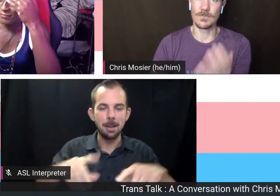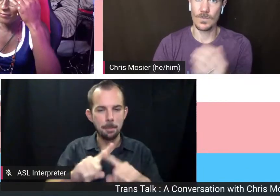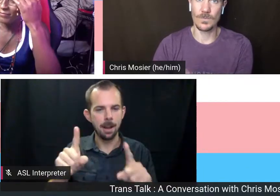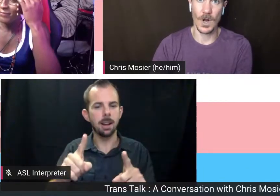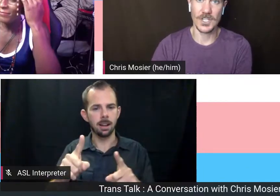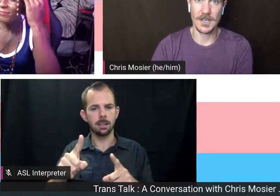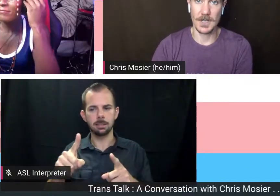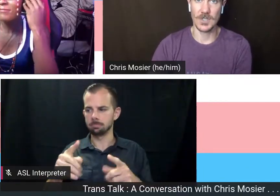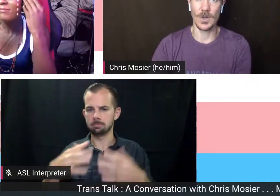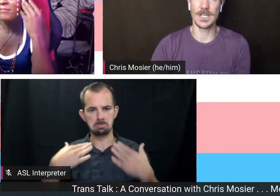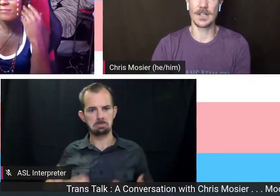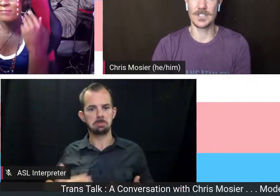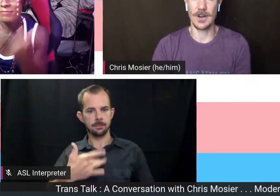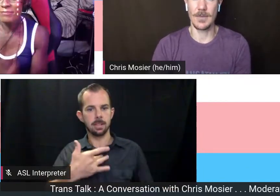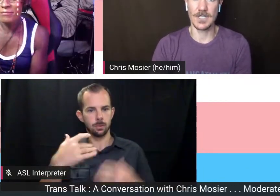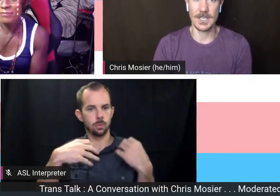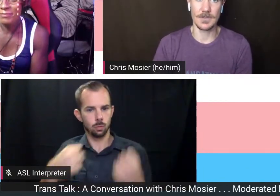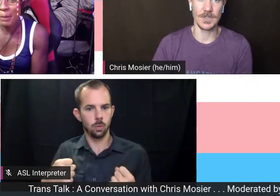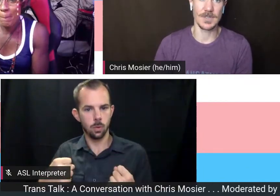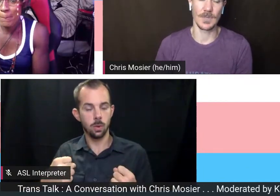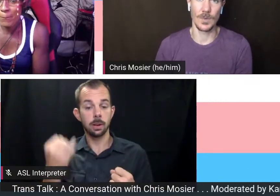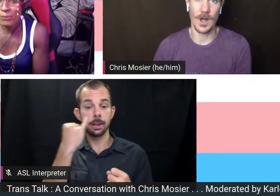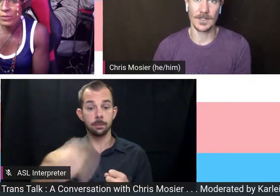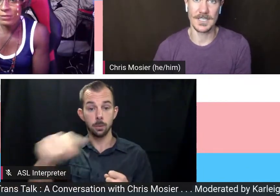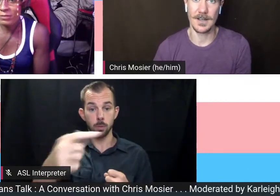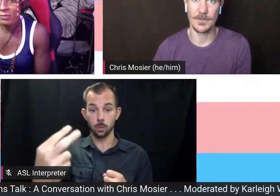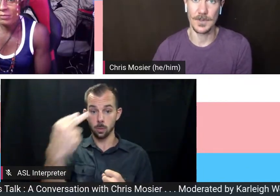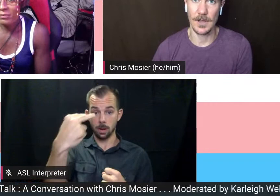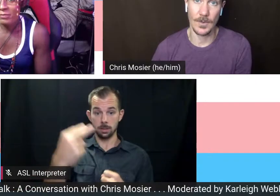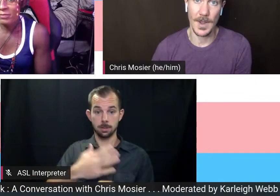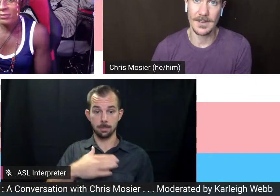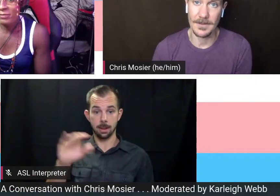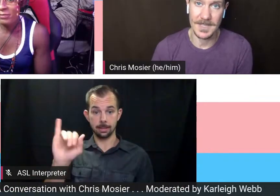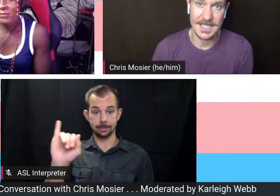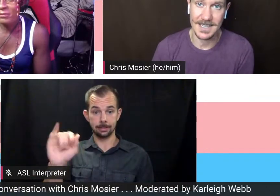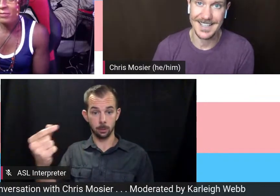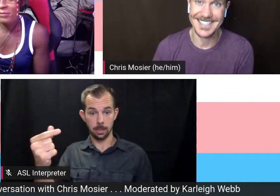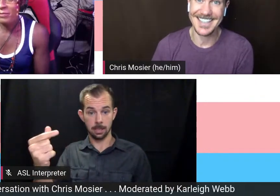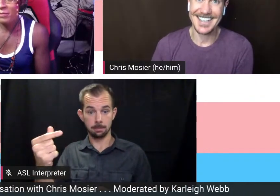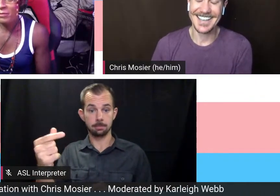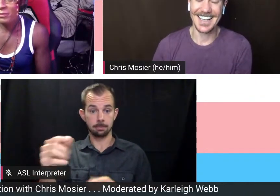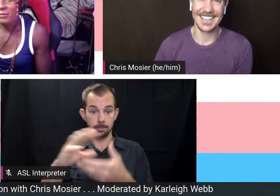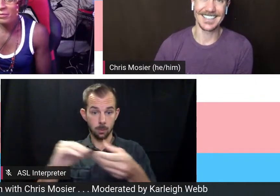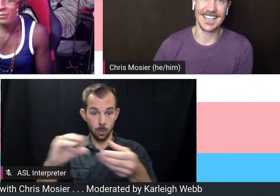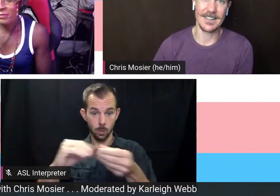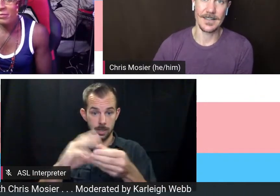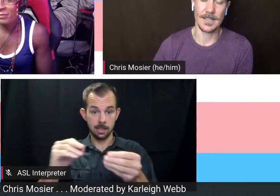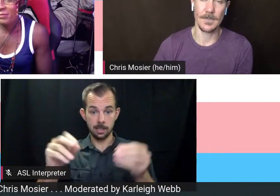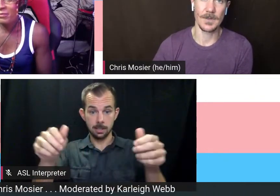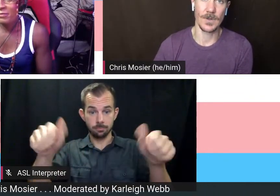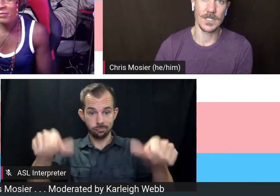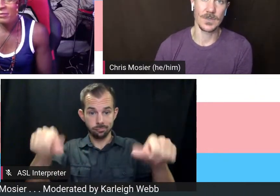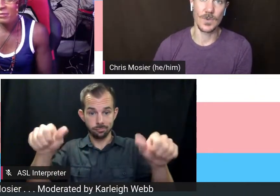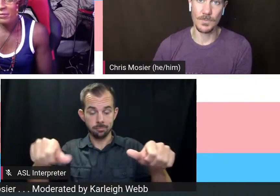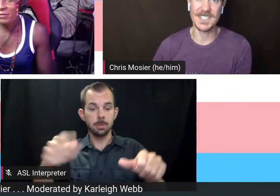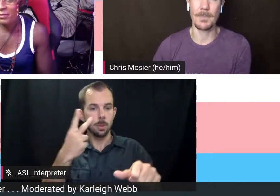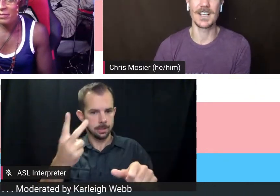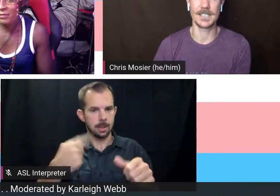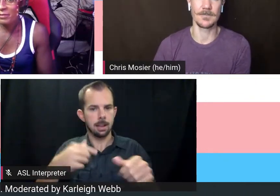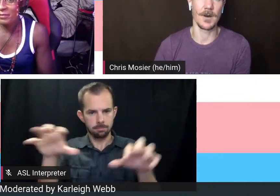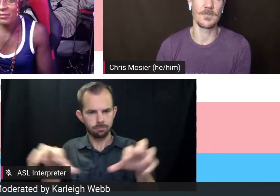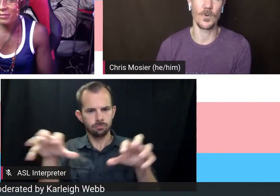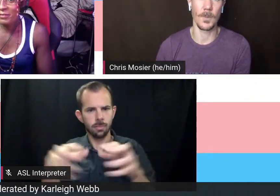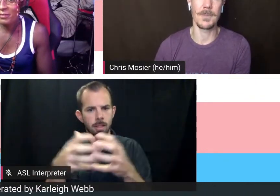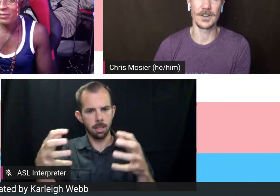if you watch any of my stories on Instagram, you see I'm doing some really wild stuff with a lot of weight on these legs. And I think that I'm going to